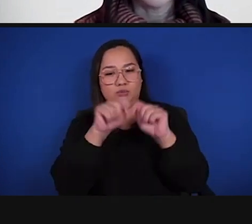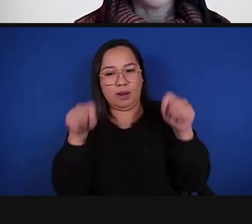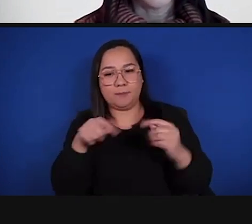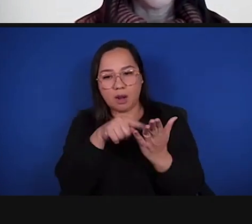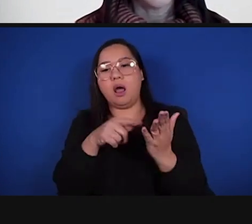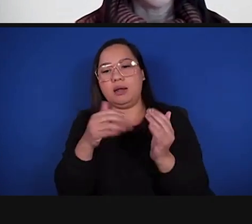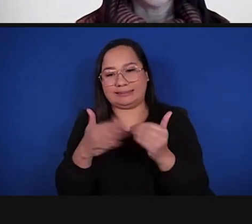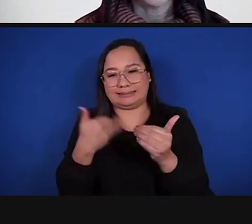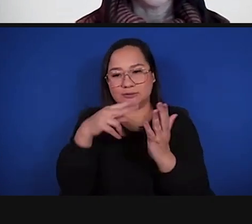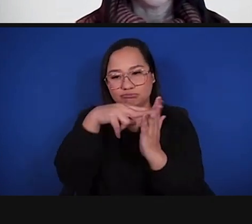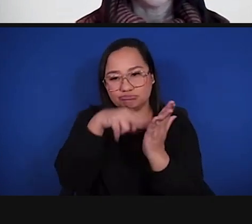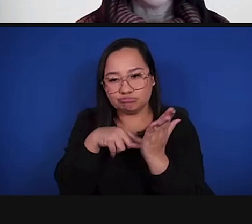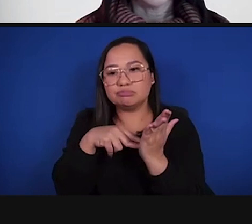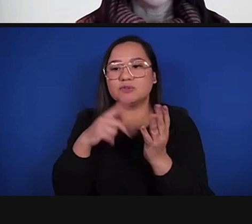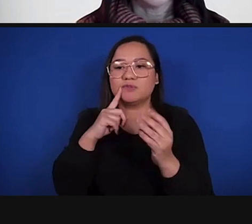Next slide.